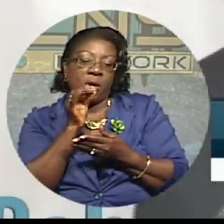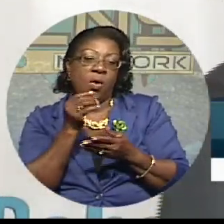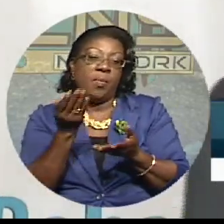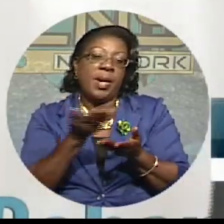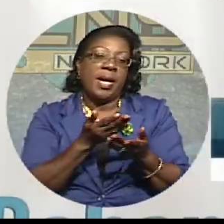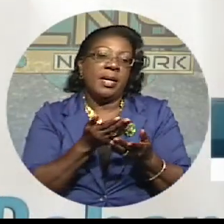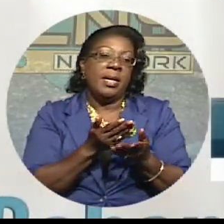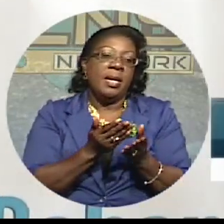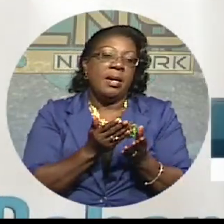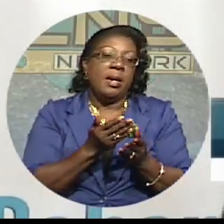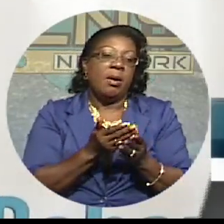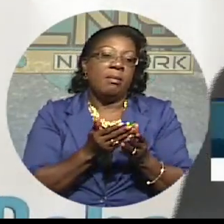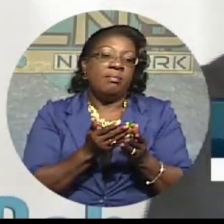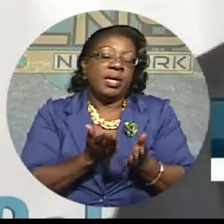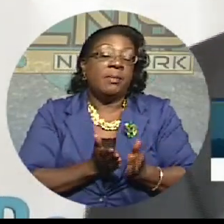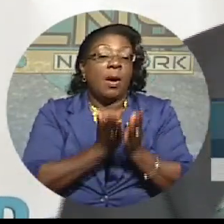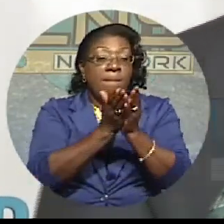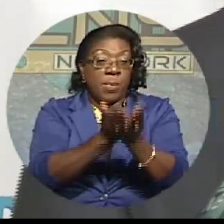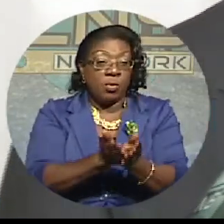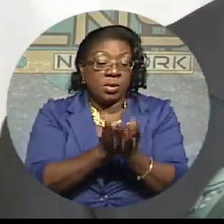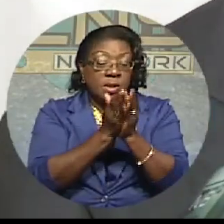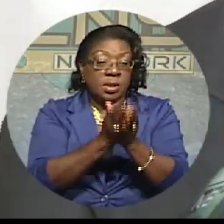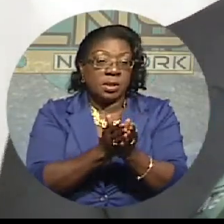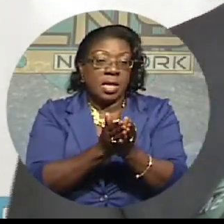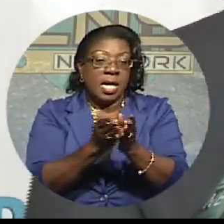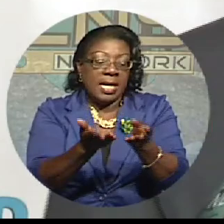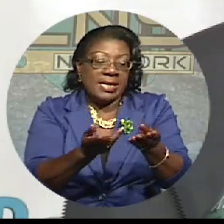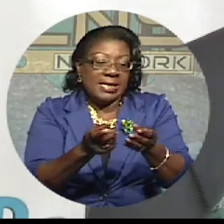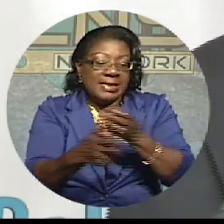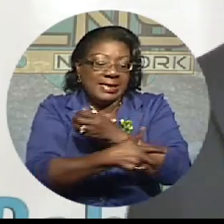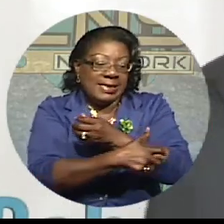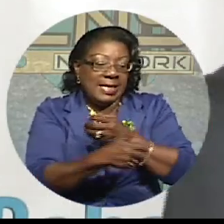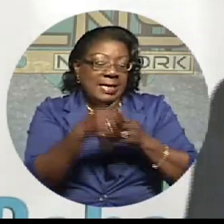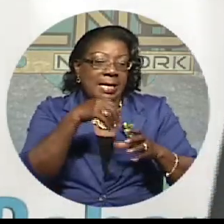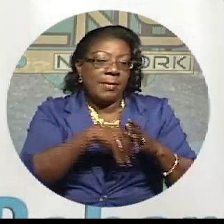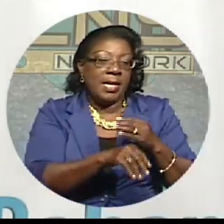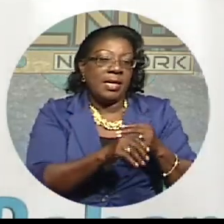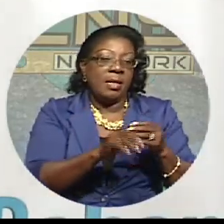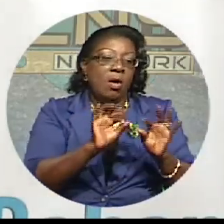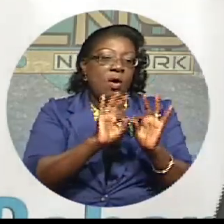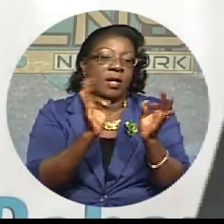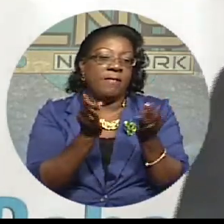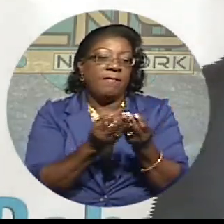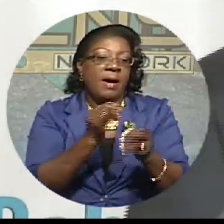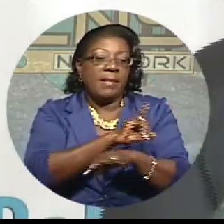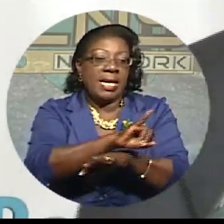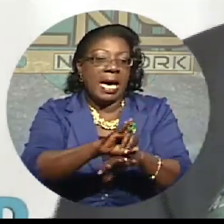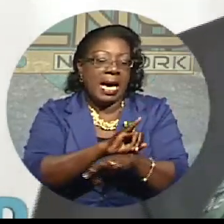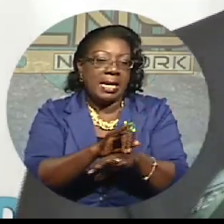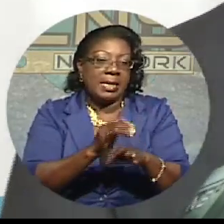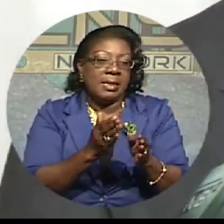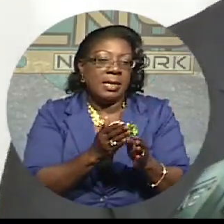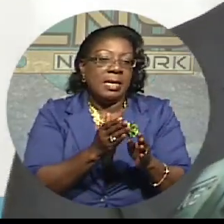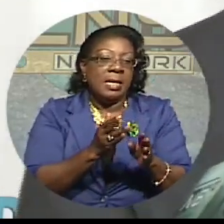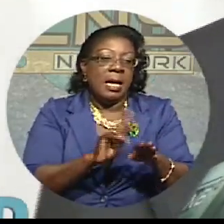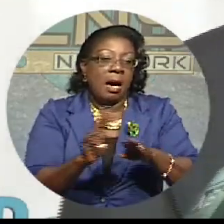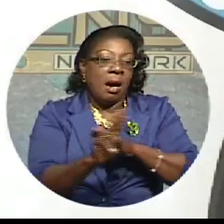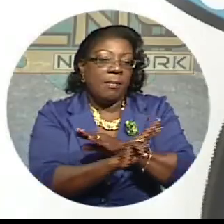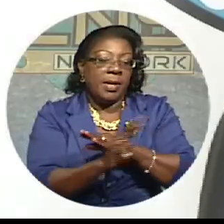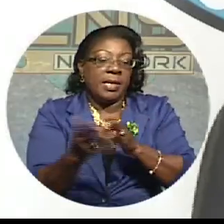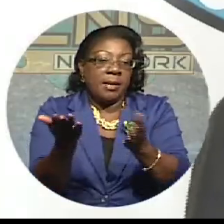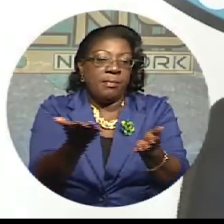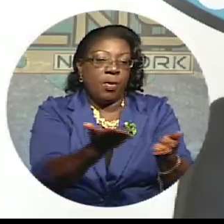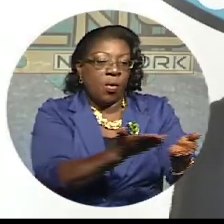cargo vessels, and many of them go through the ports, Family Island ports, and then they are transported to Nassau by way of